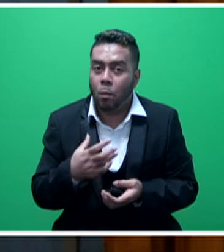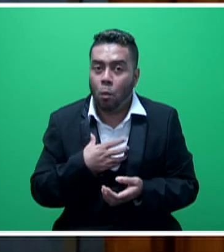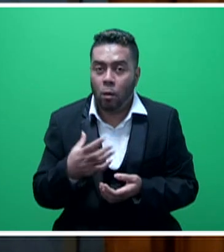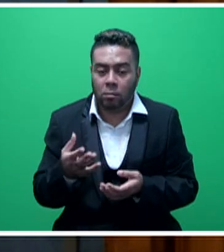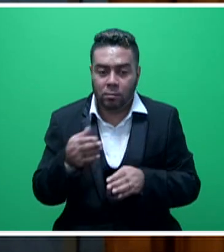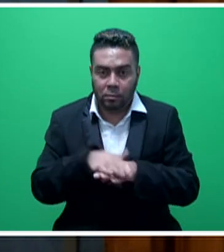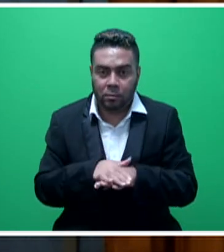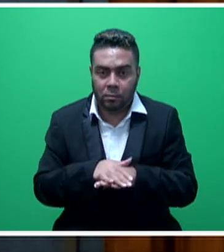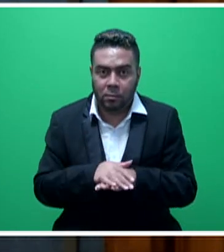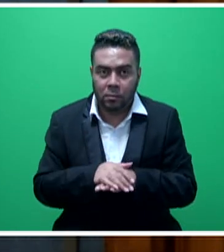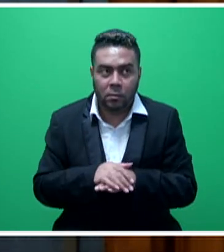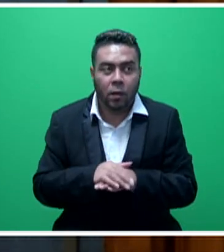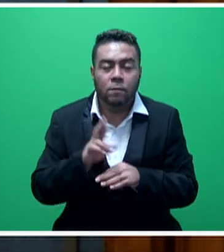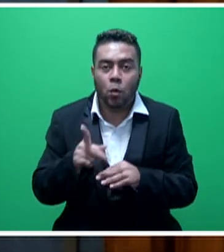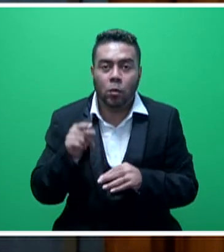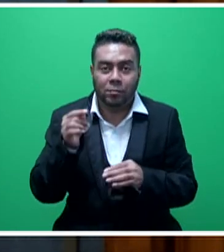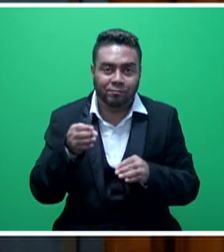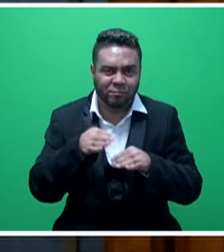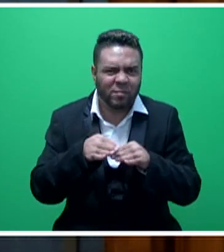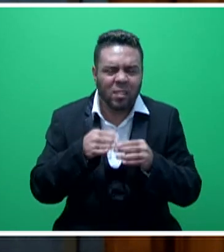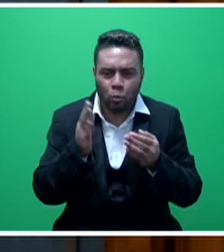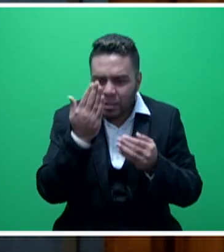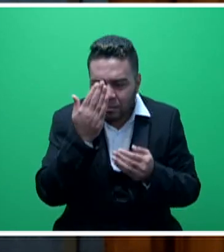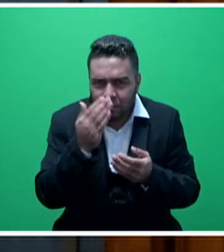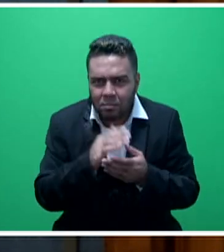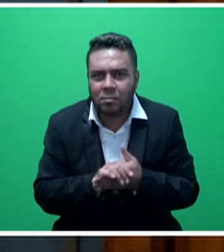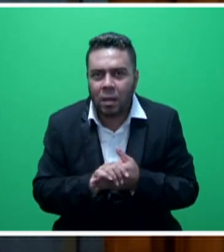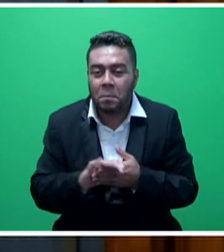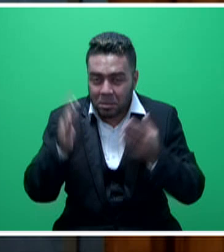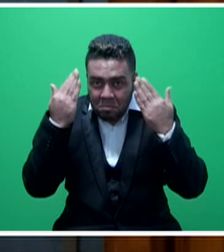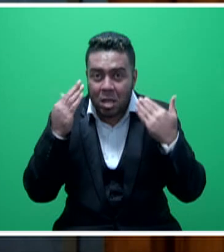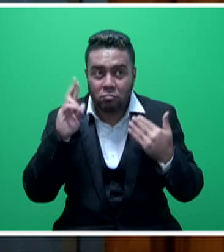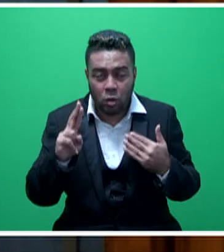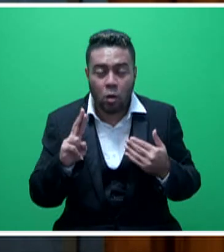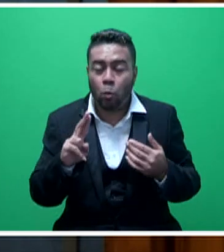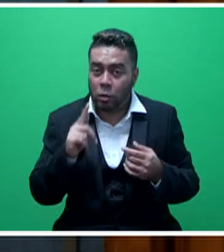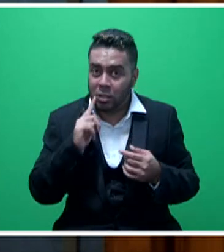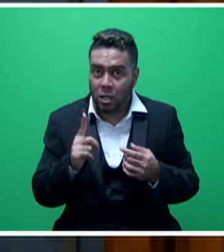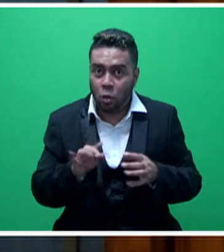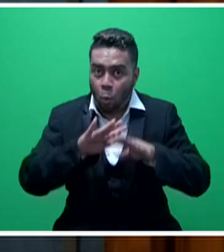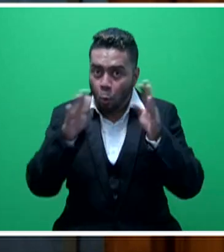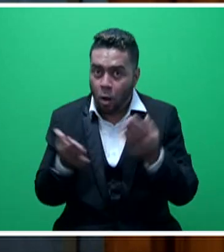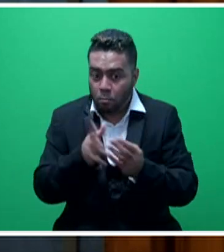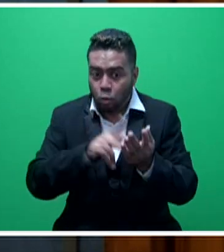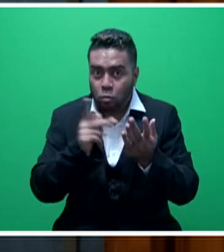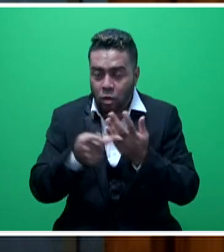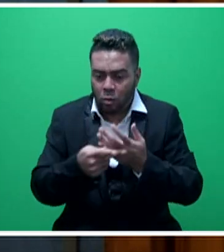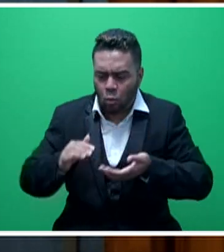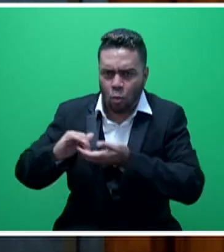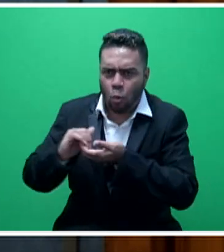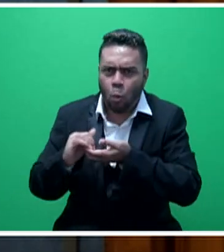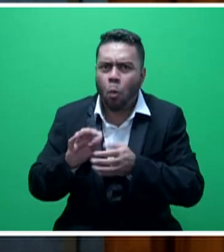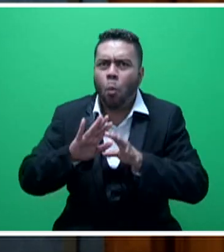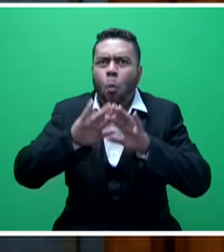accuracy to the surveillance results. Mr. Speaker, Sir, Wolbachia Project, in collaboration with the World Mosquito